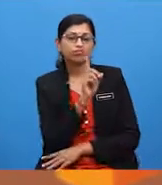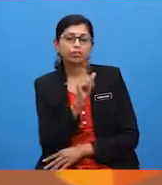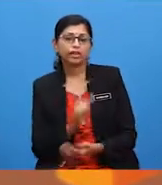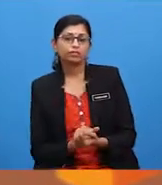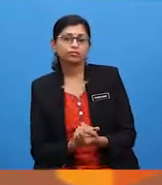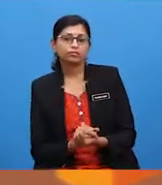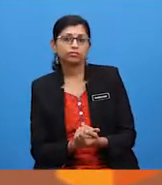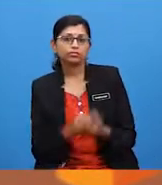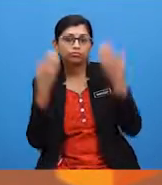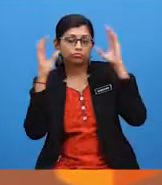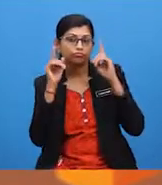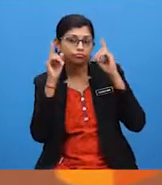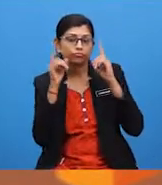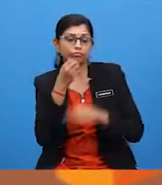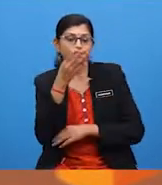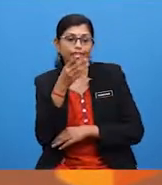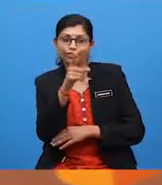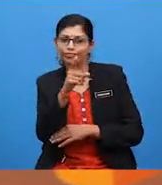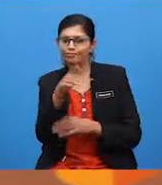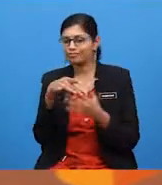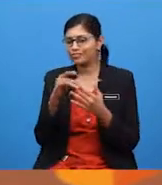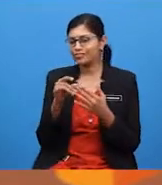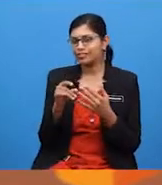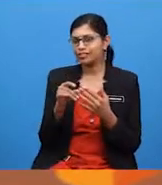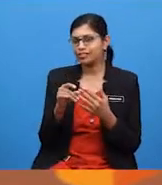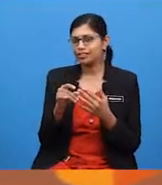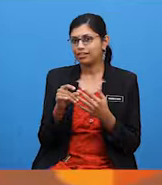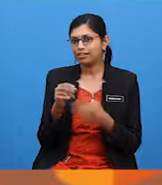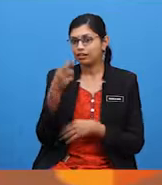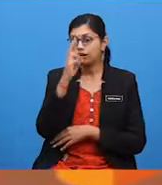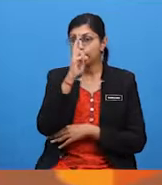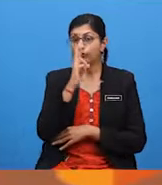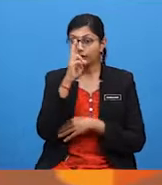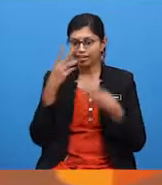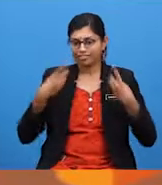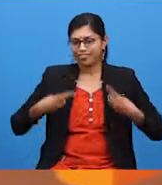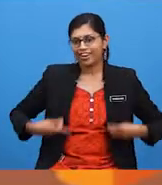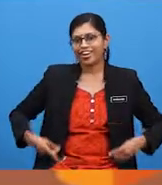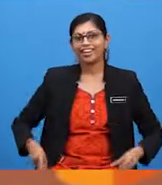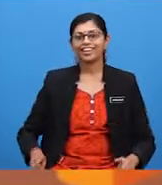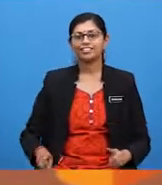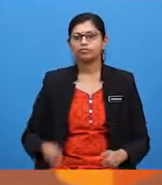color complements your skin tone, and after all, red is your favorite color.